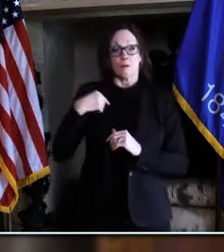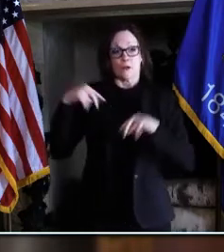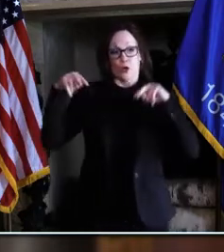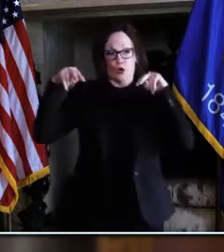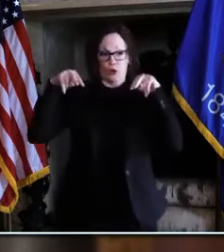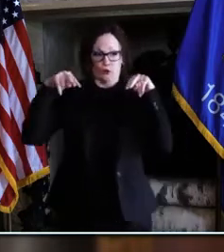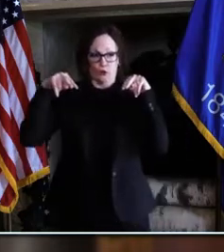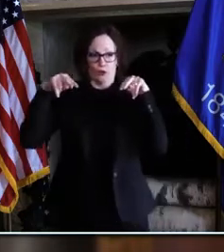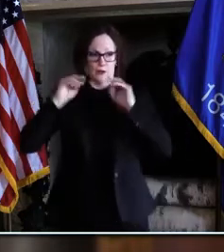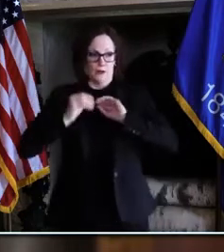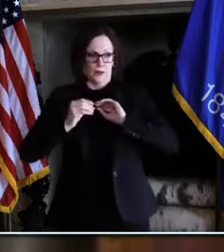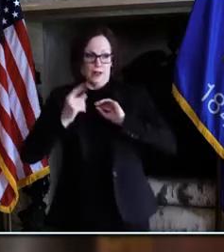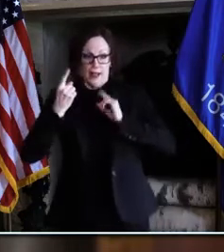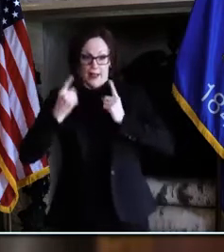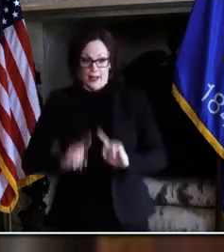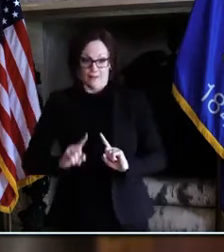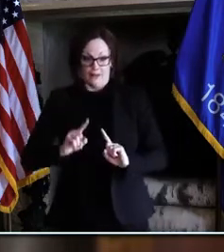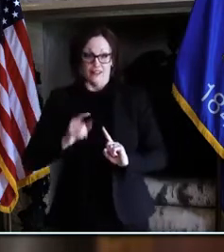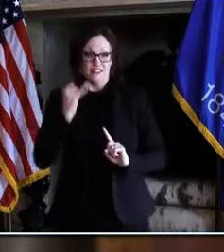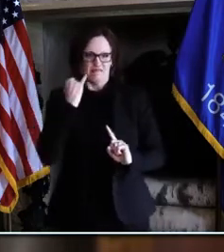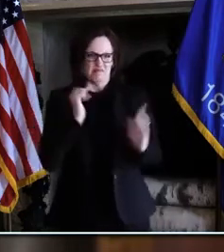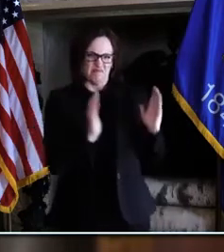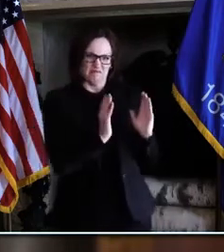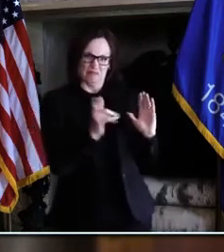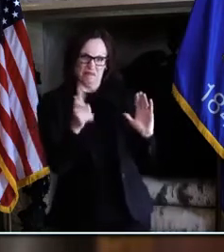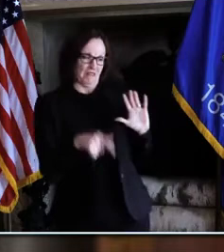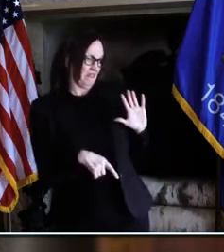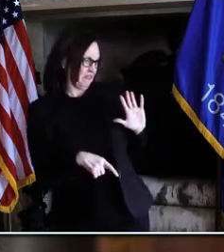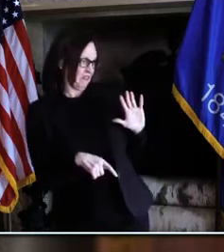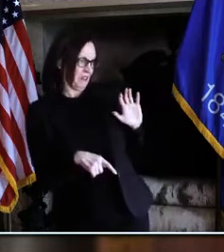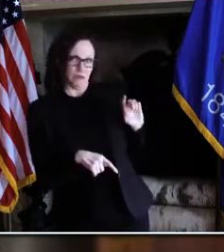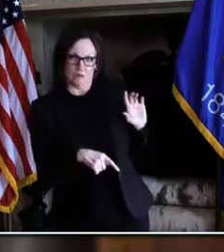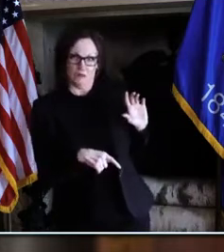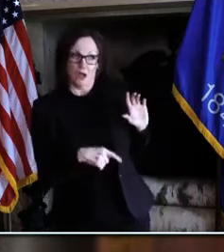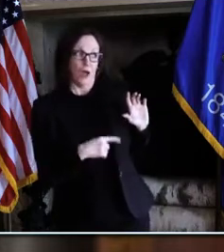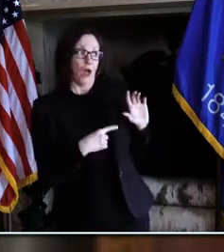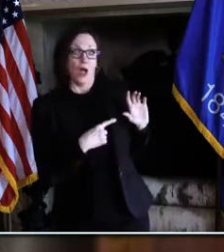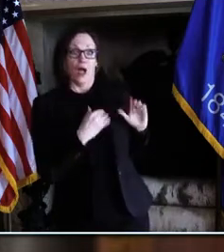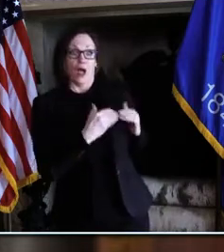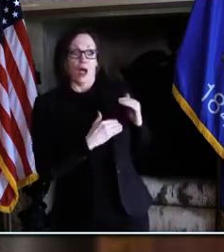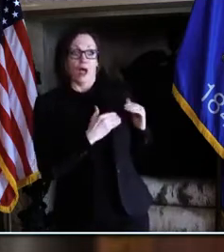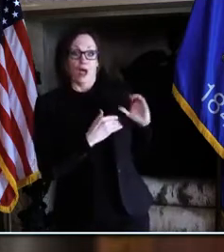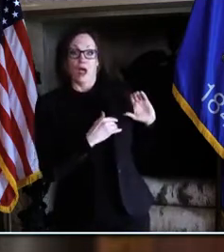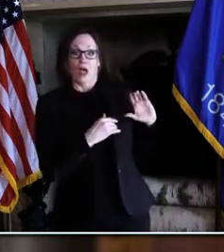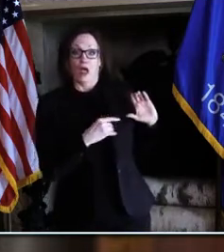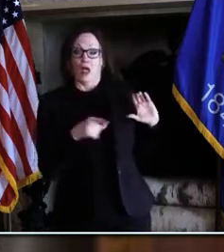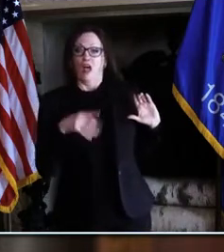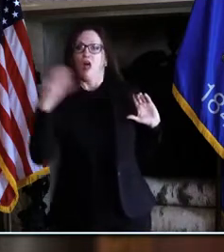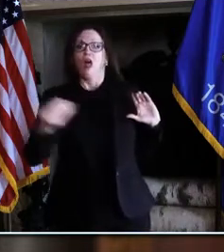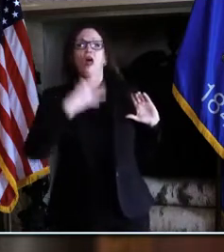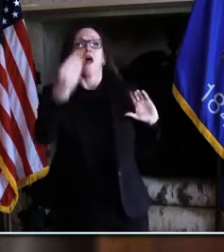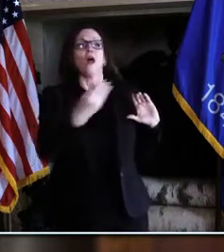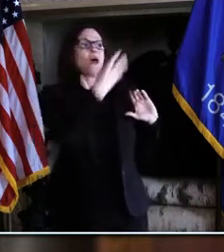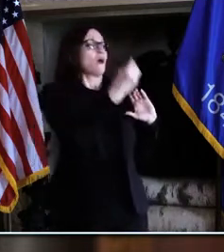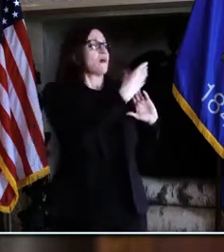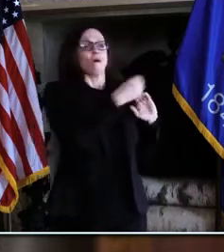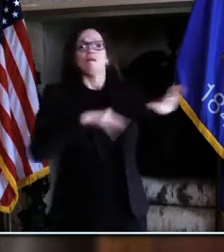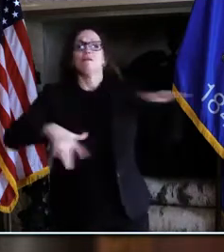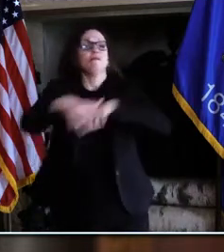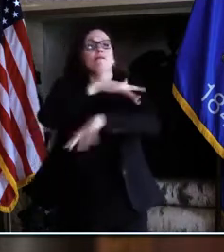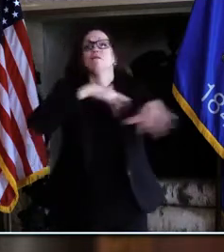flatten the curve, the models show us that we would likely have 22,000 Wisconsinites who are positive